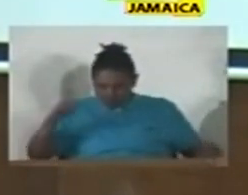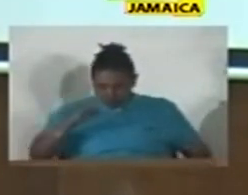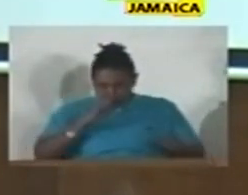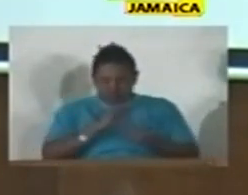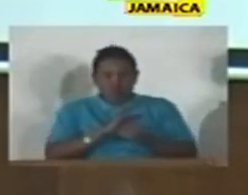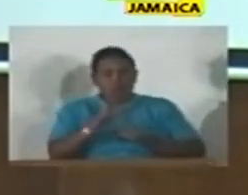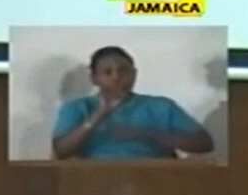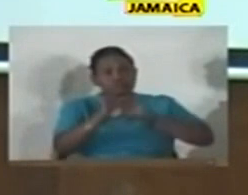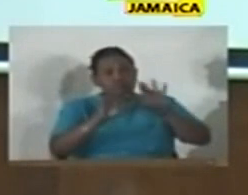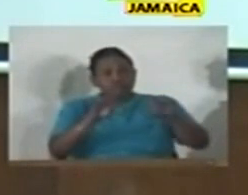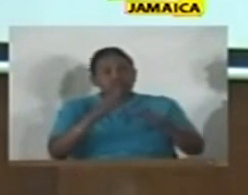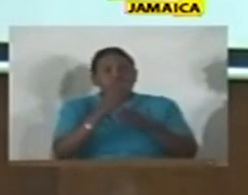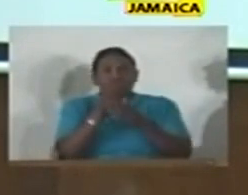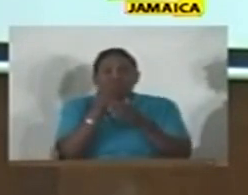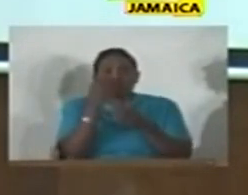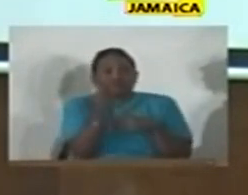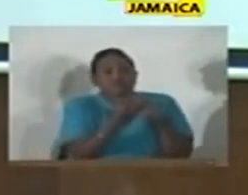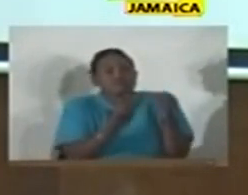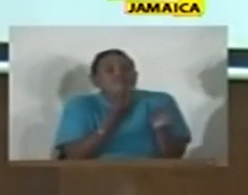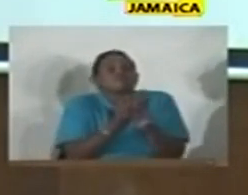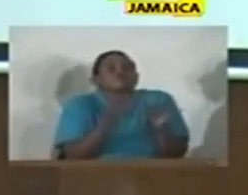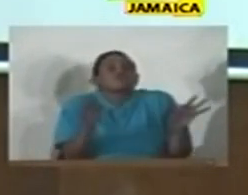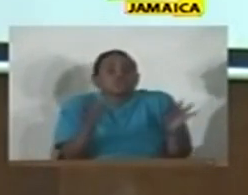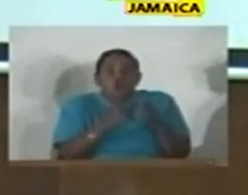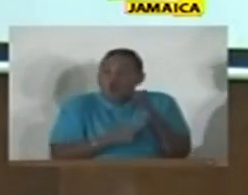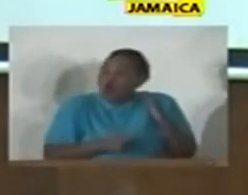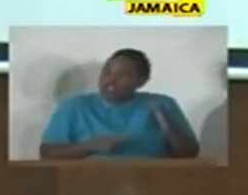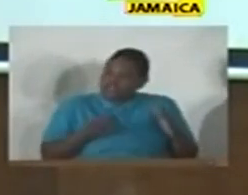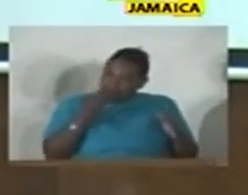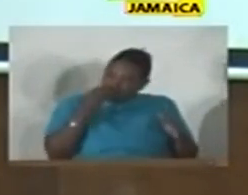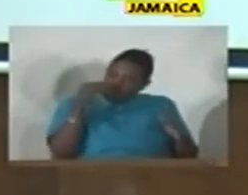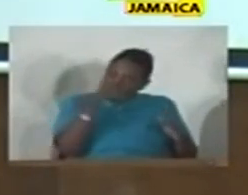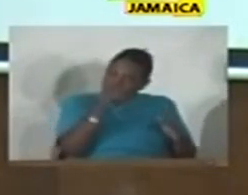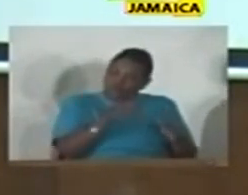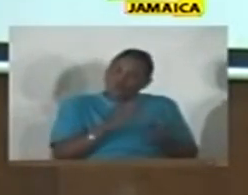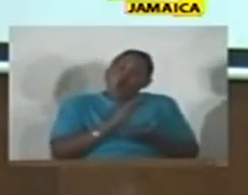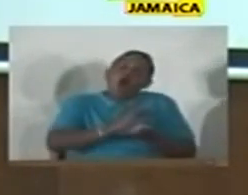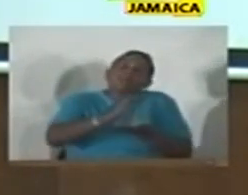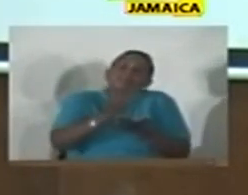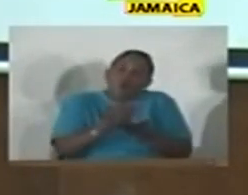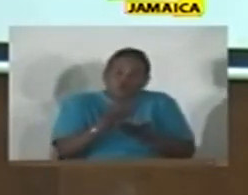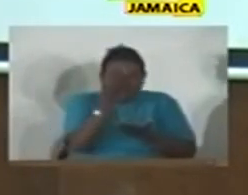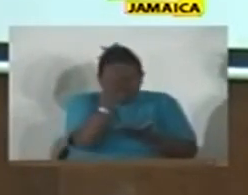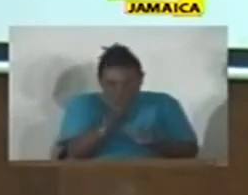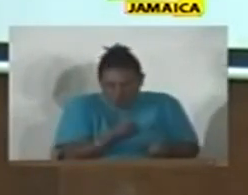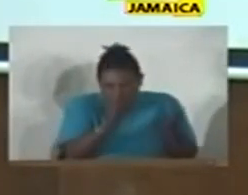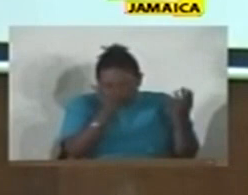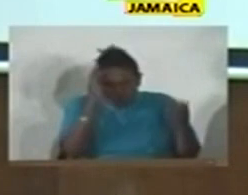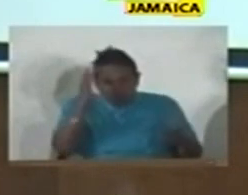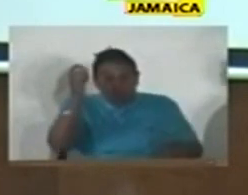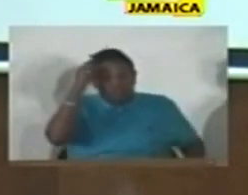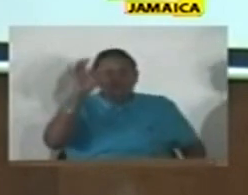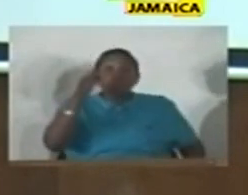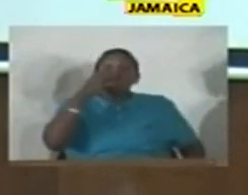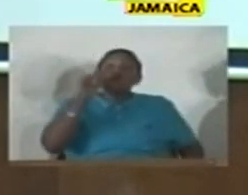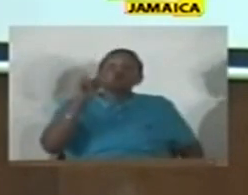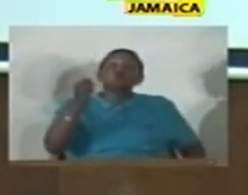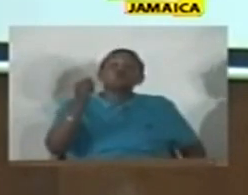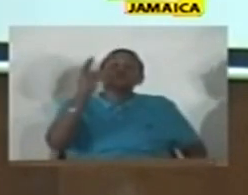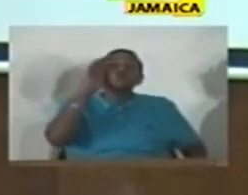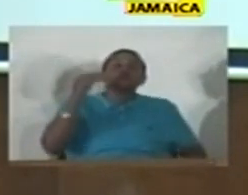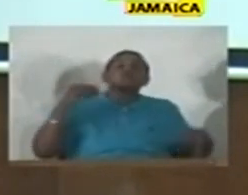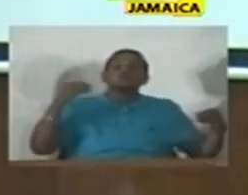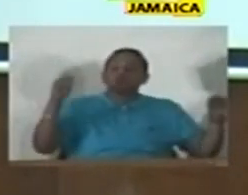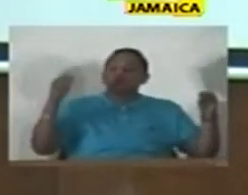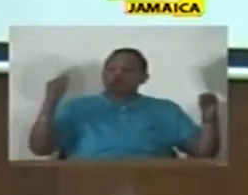produce to the program free of cost. As a result, fruit juice will be sold